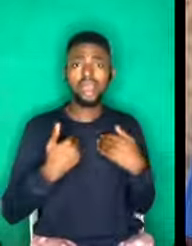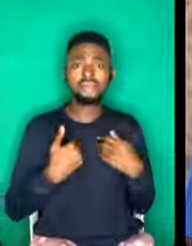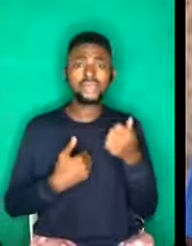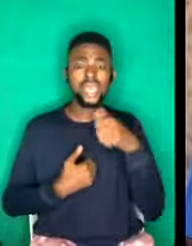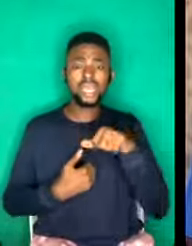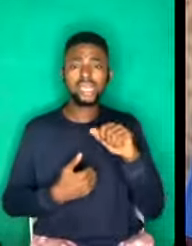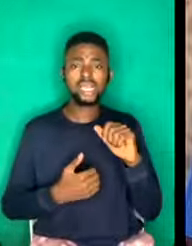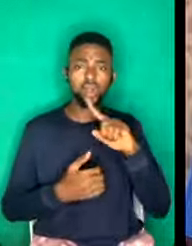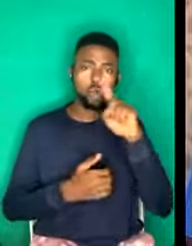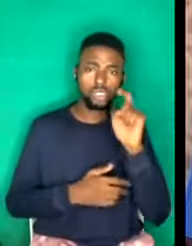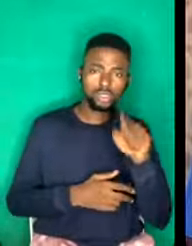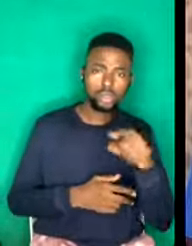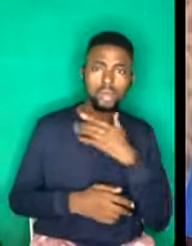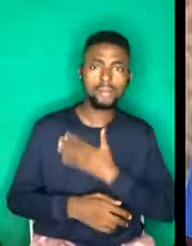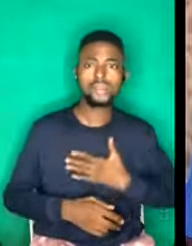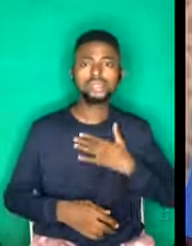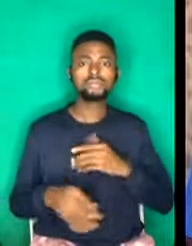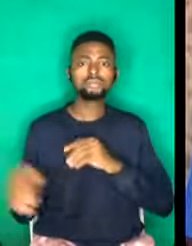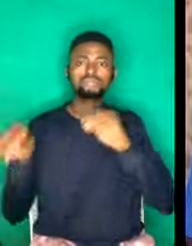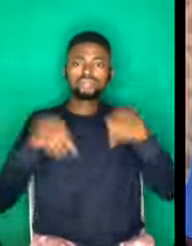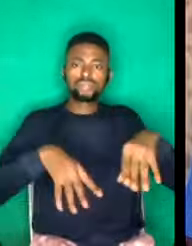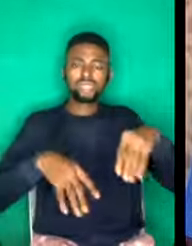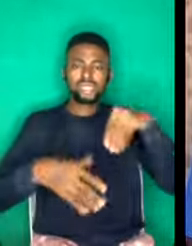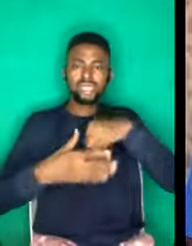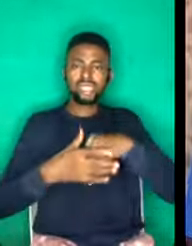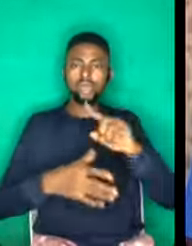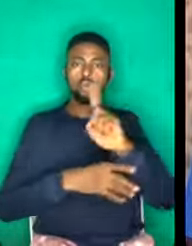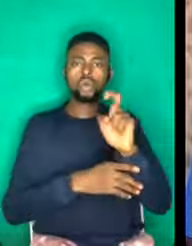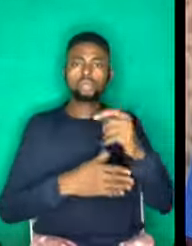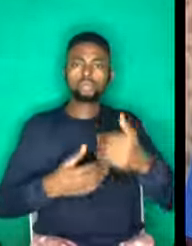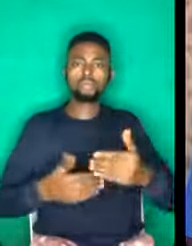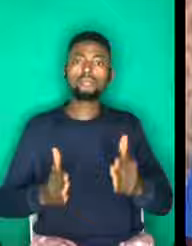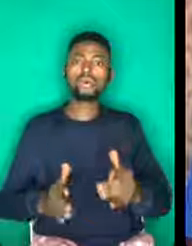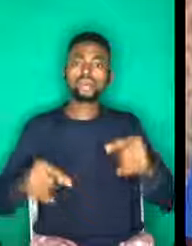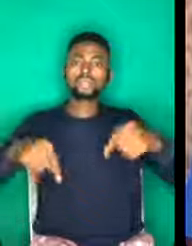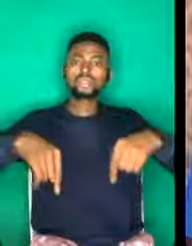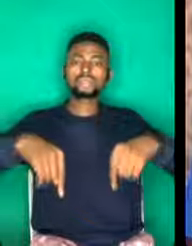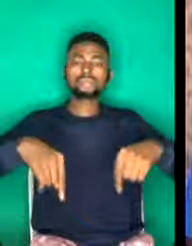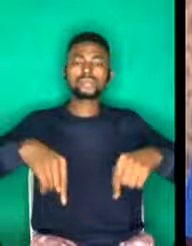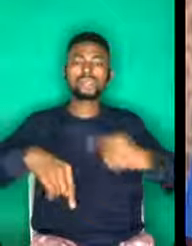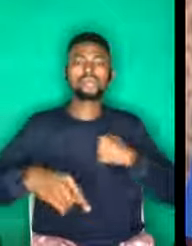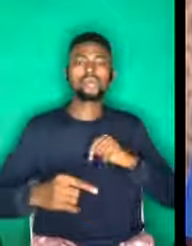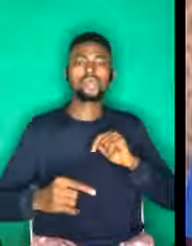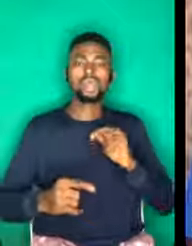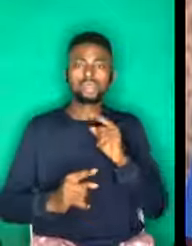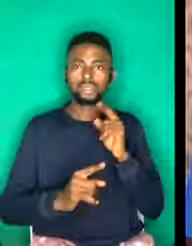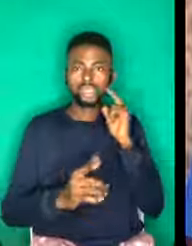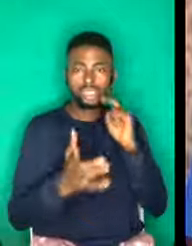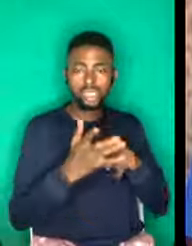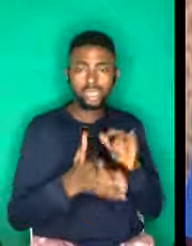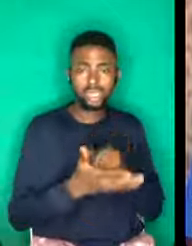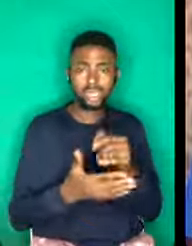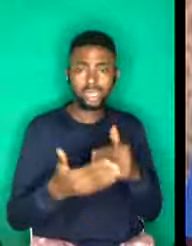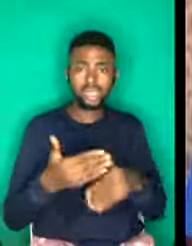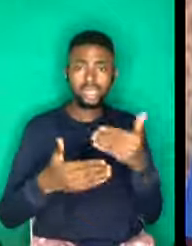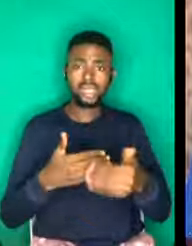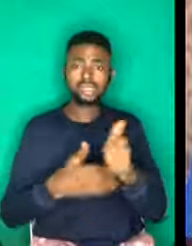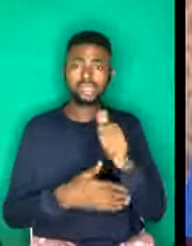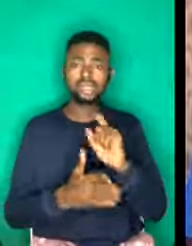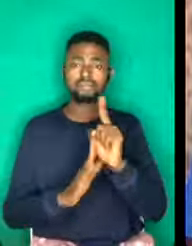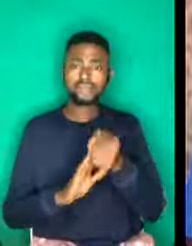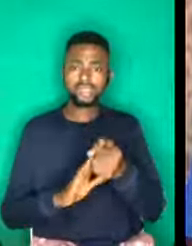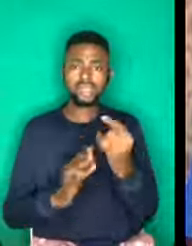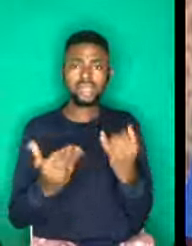please drop it in the question box and we will do that in the next 10 minutes. Okay, so this brings me to the next